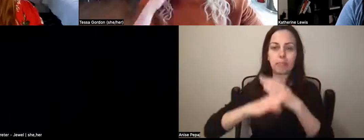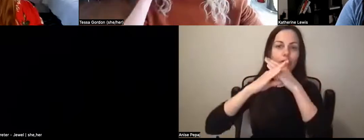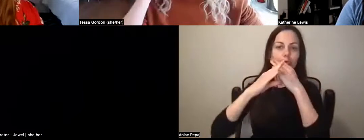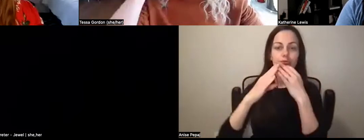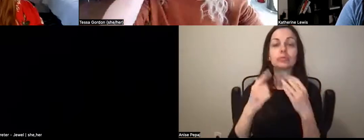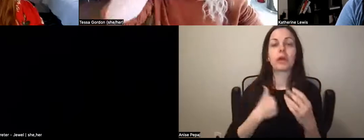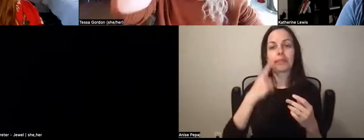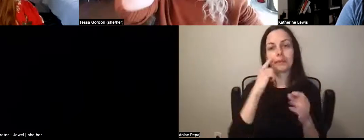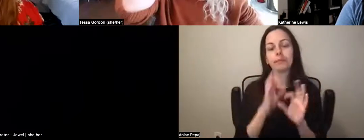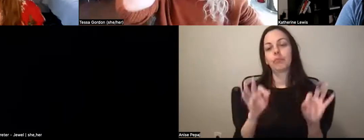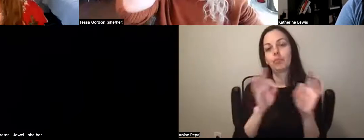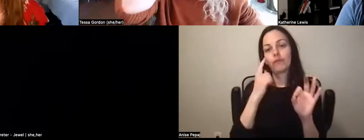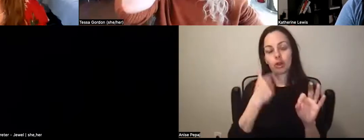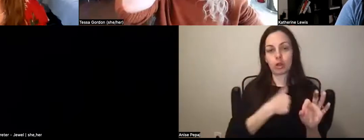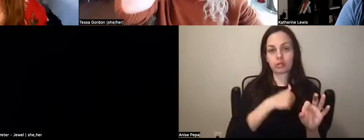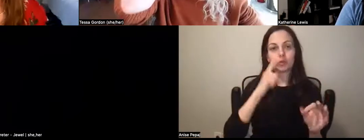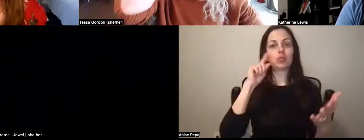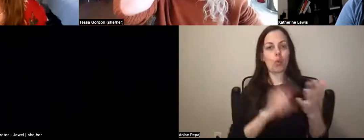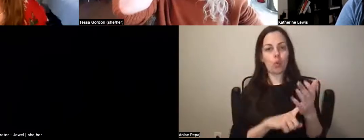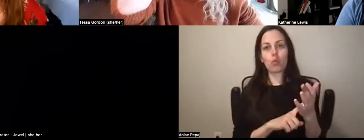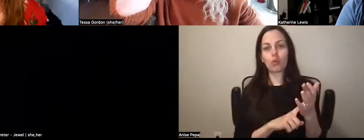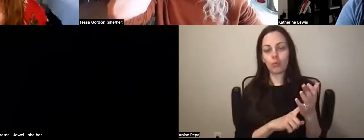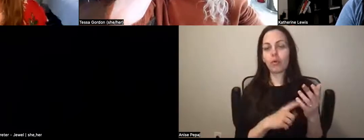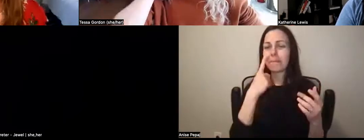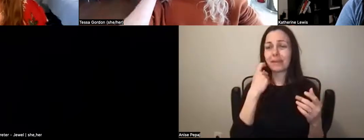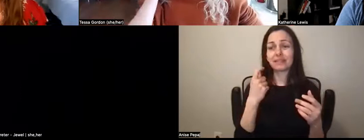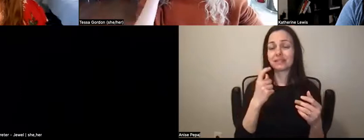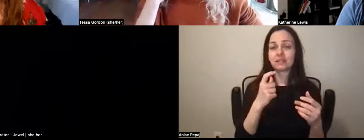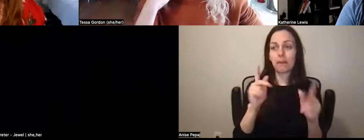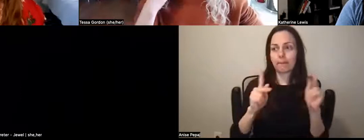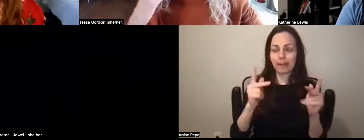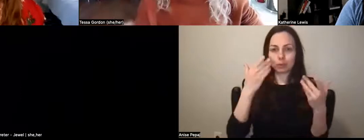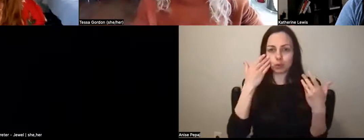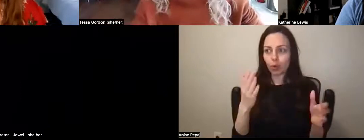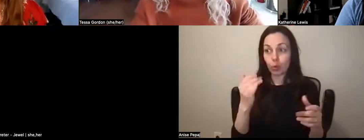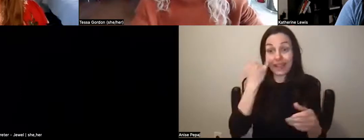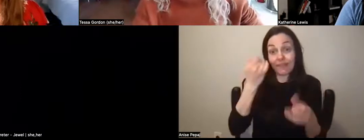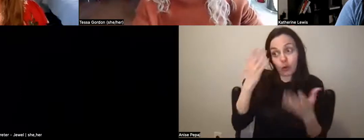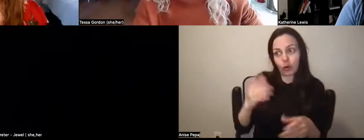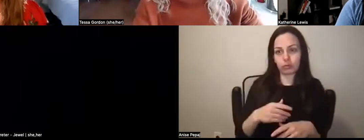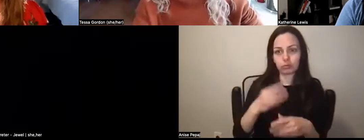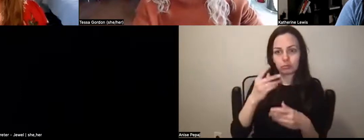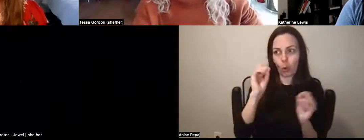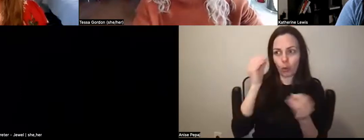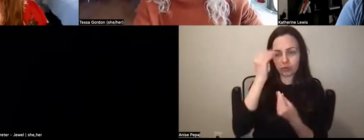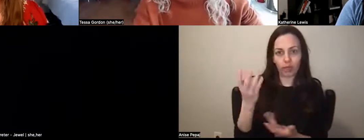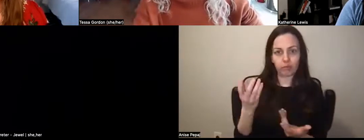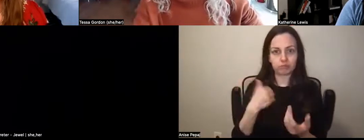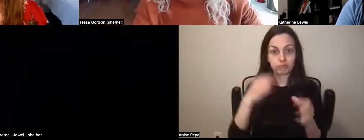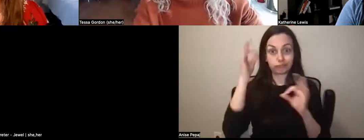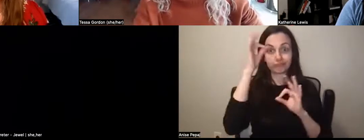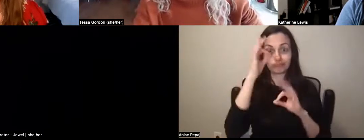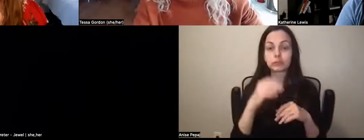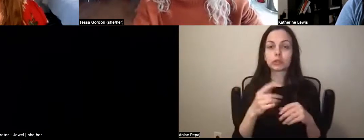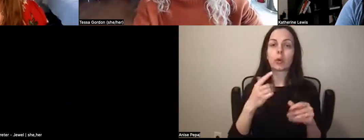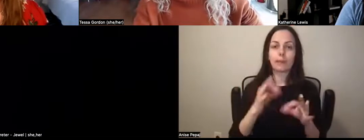for us that see it, because I think people don't know what they don't know. So it's important that we lead